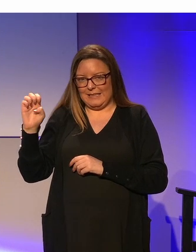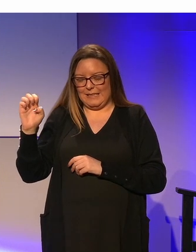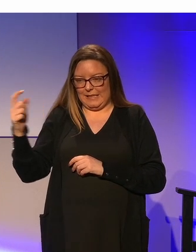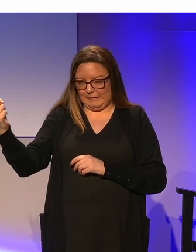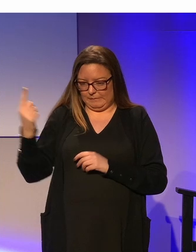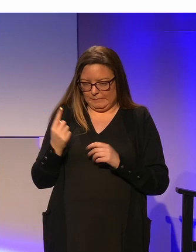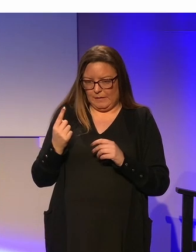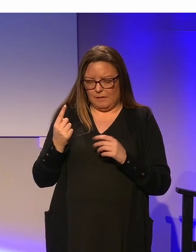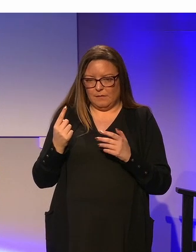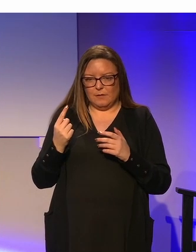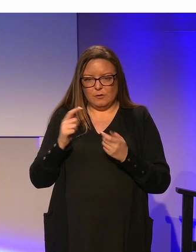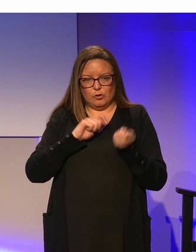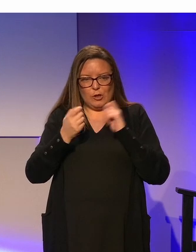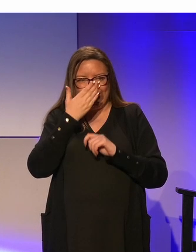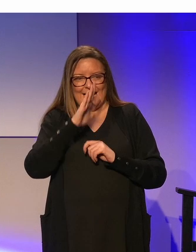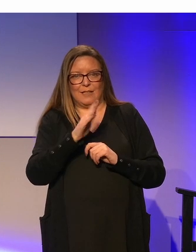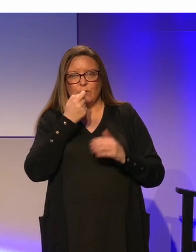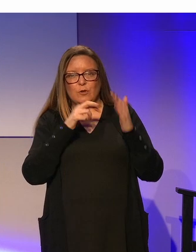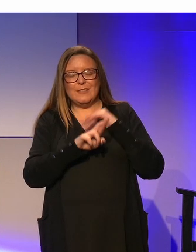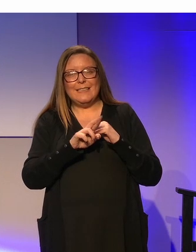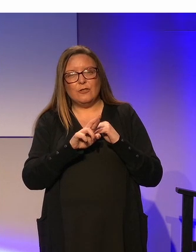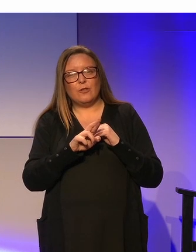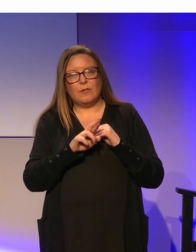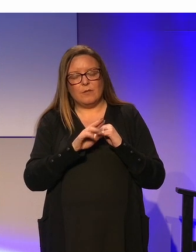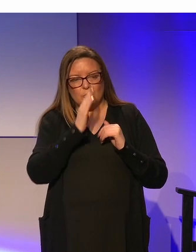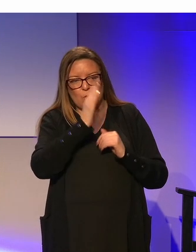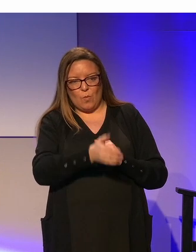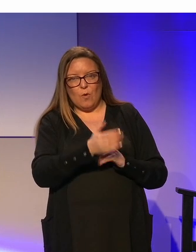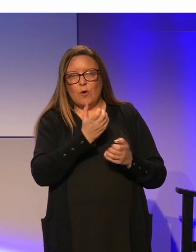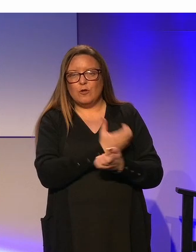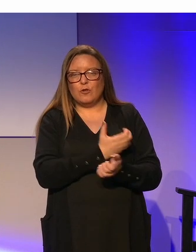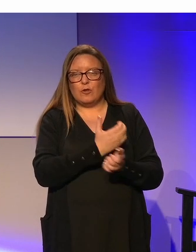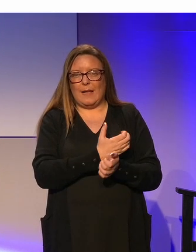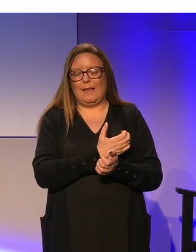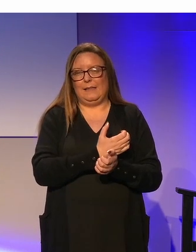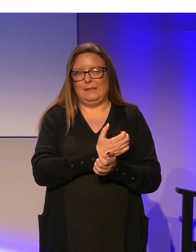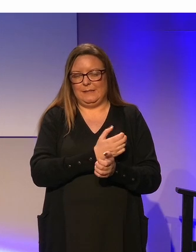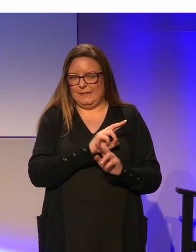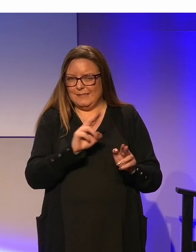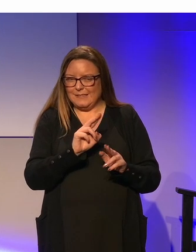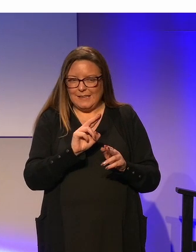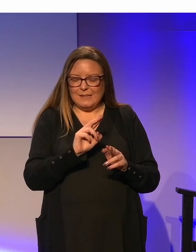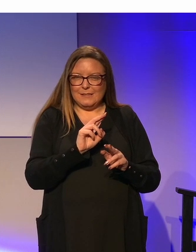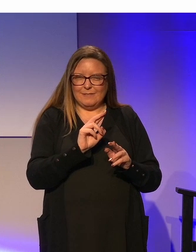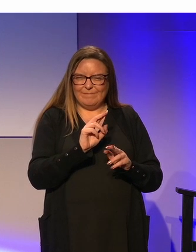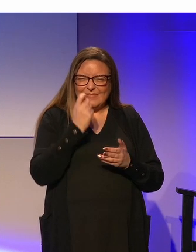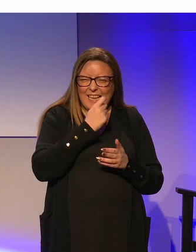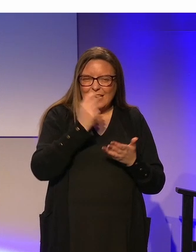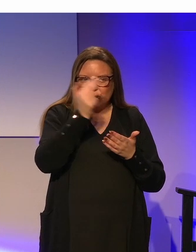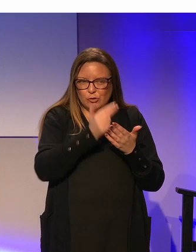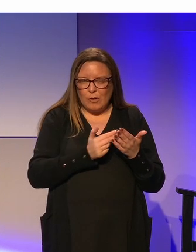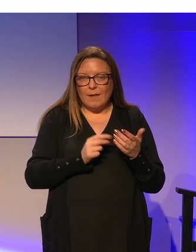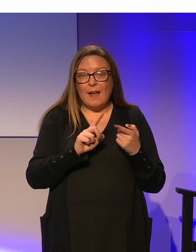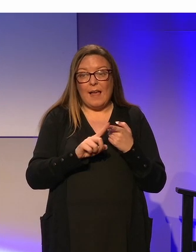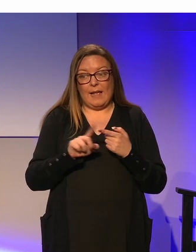change an attitude of a teacher towards her child's rather untidy drawing and writing, and this led